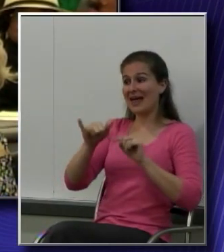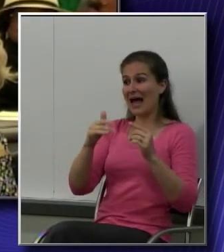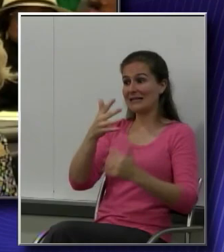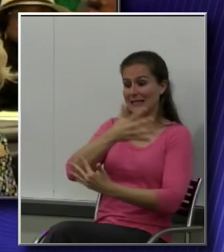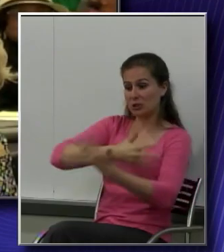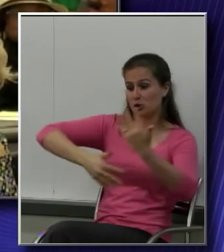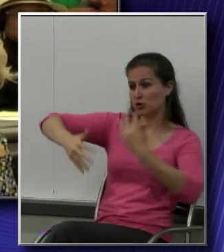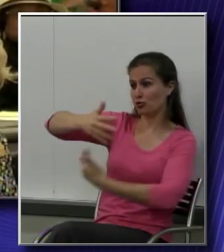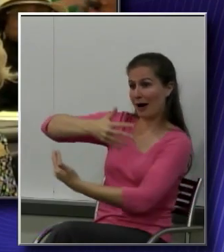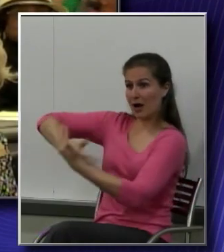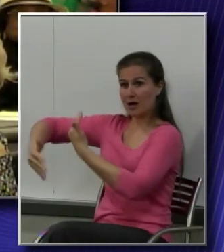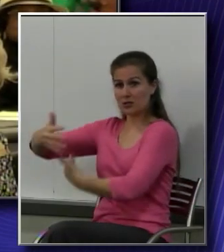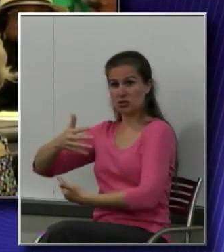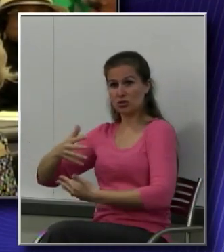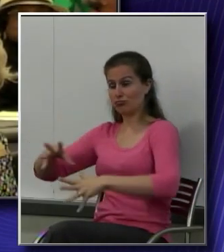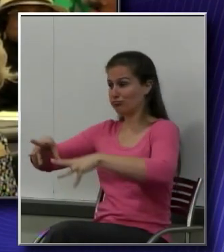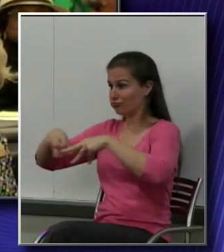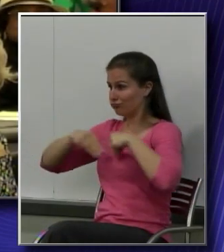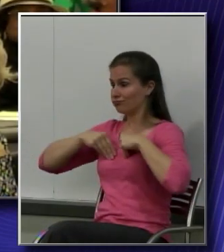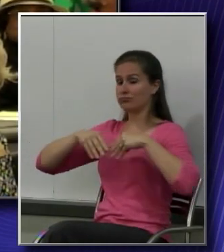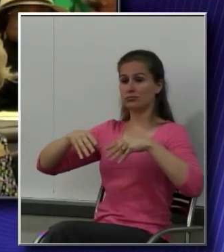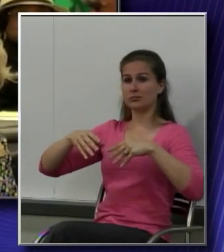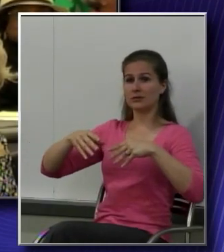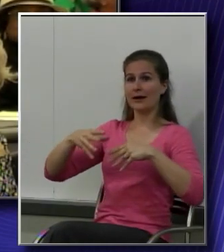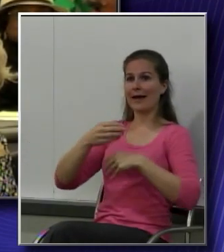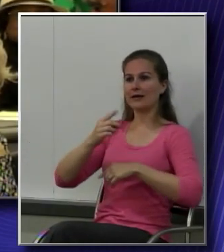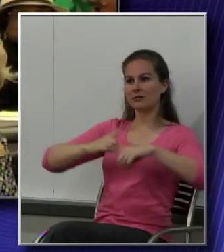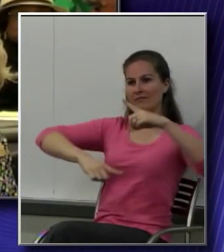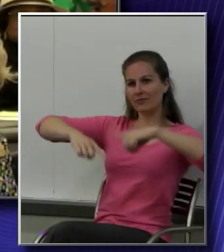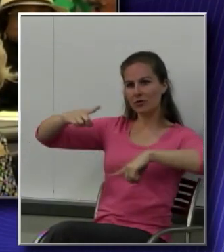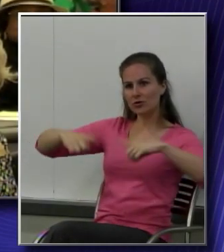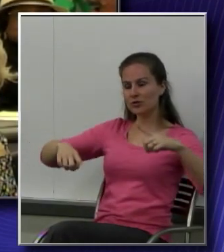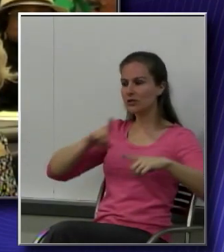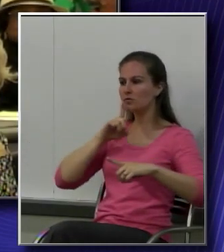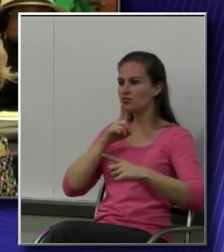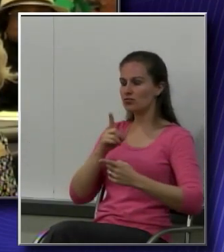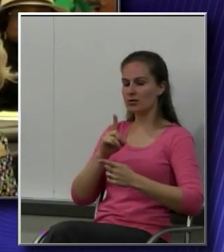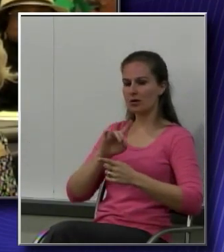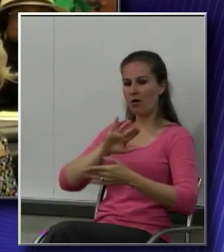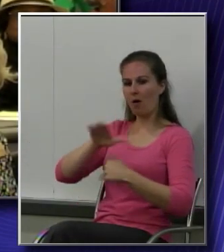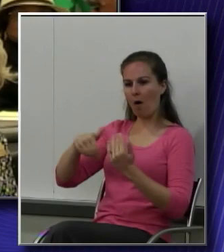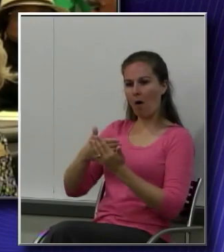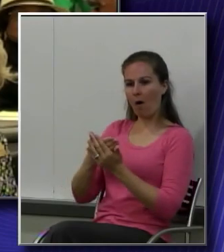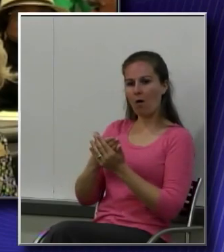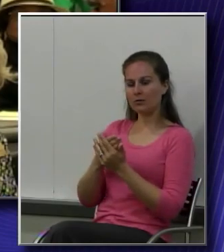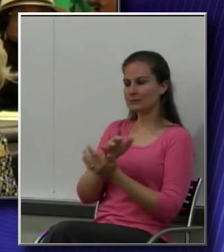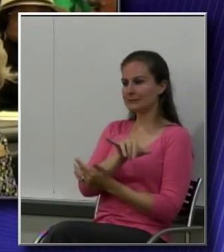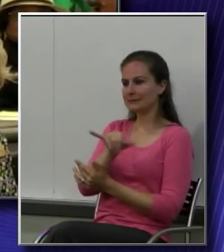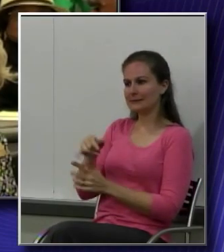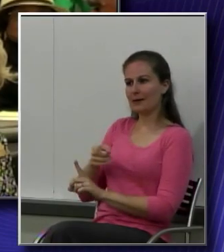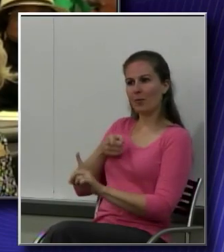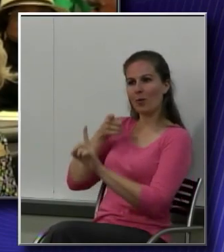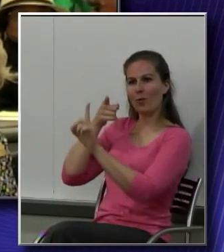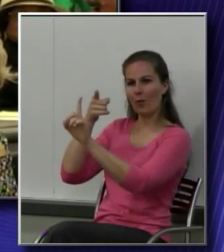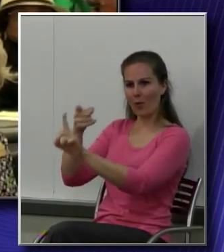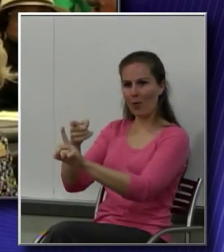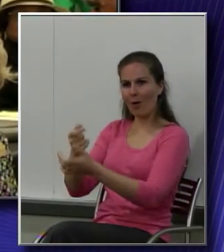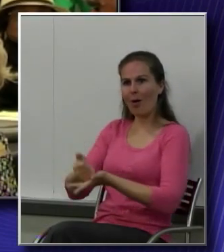that acceptance, along with the diversity working towards a common goal, will create